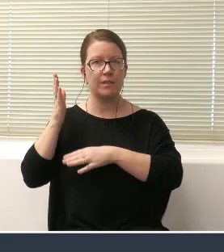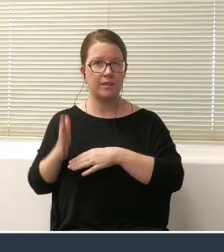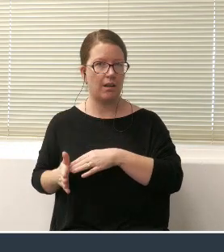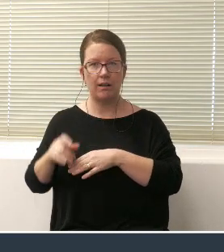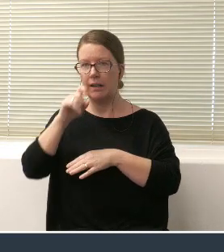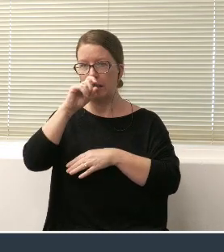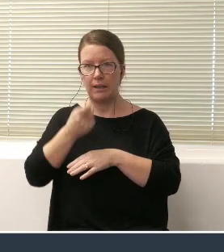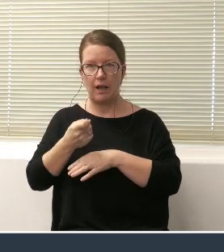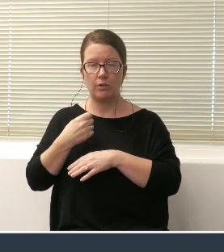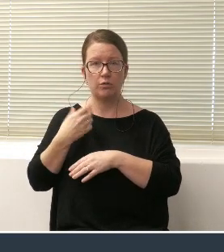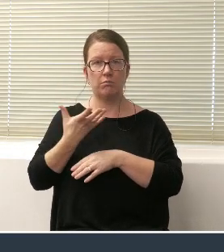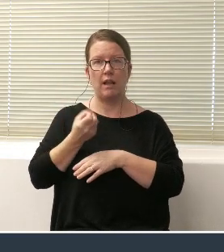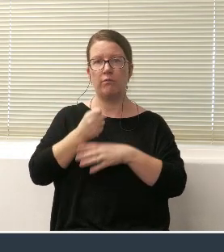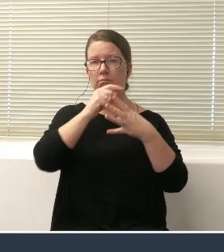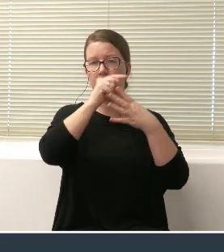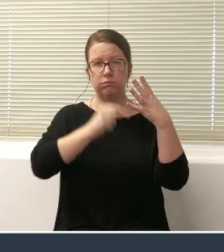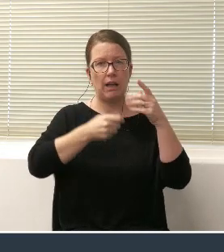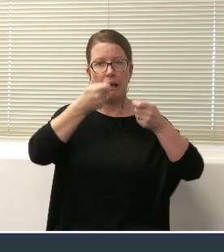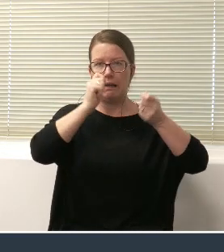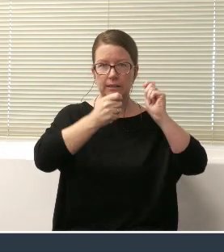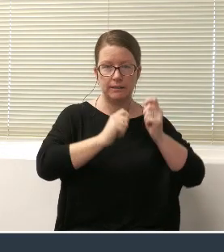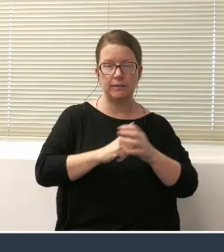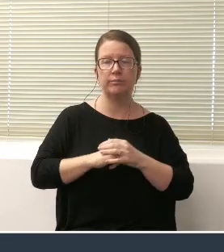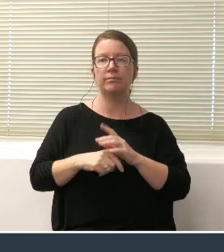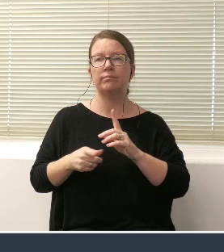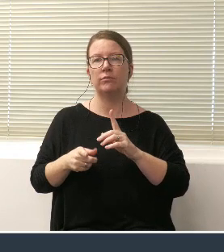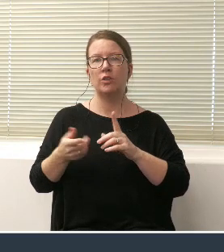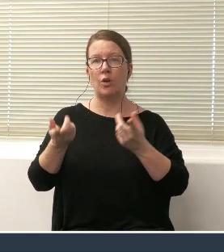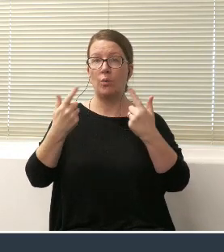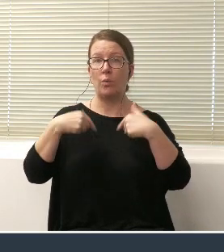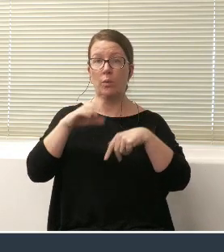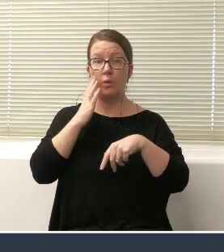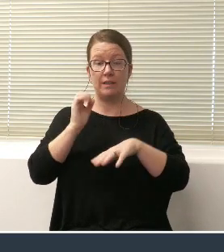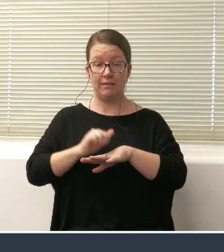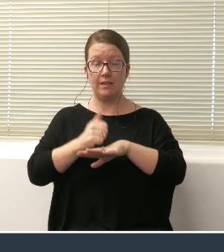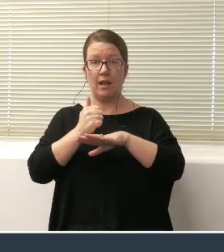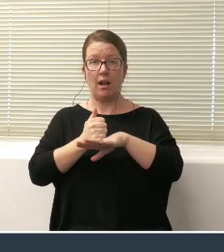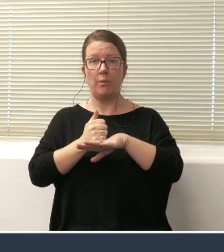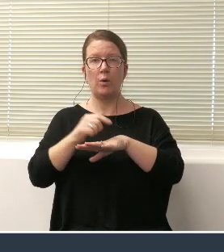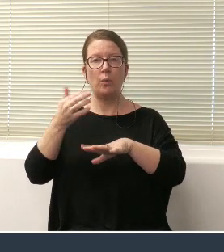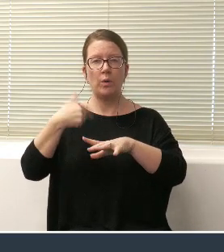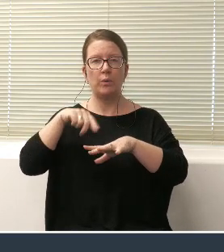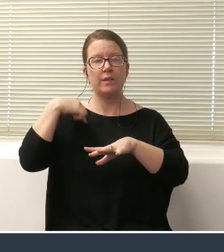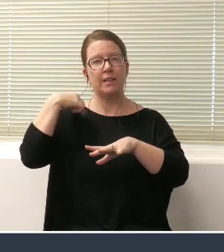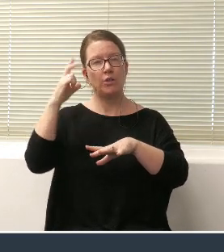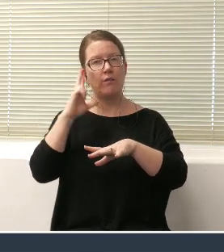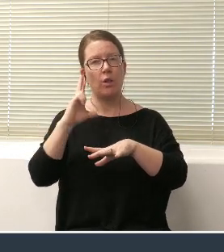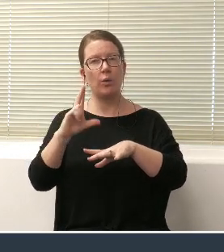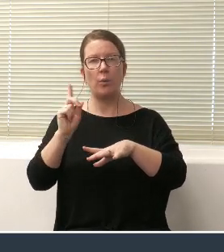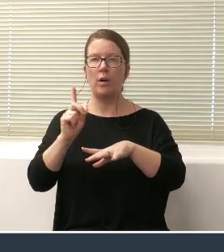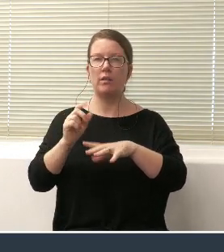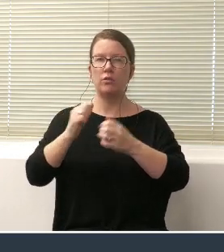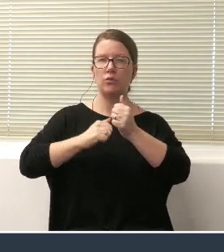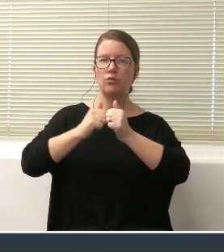so as part of the work that we do, we'll need to make decisions around this, the structure of the staff within it, that sort of